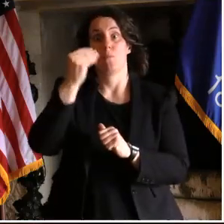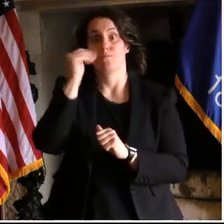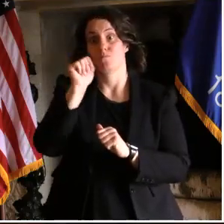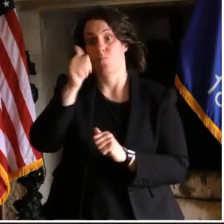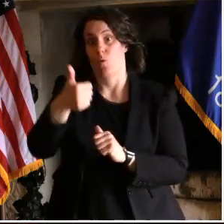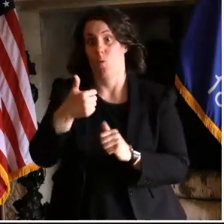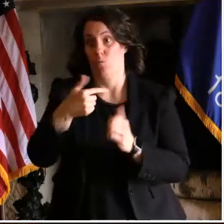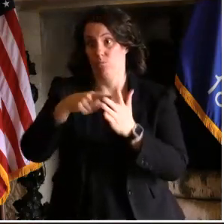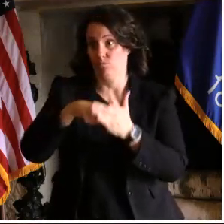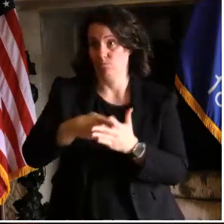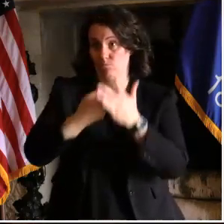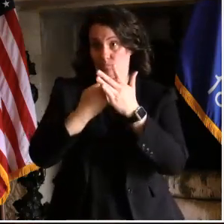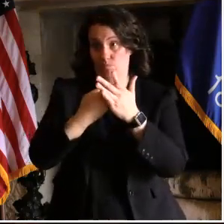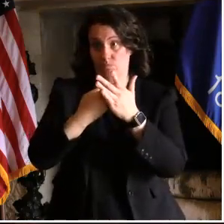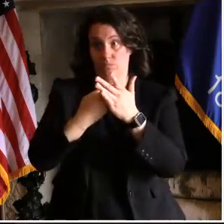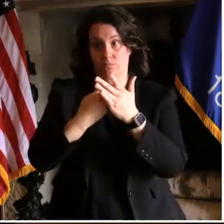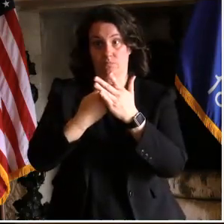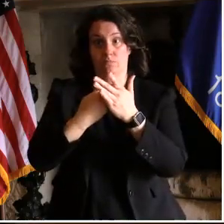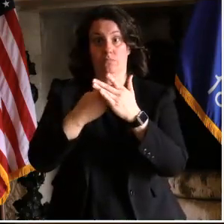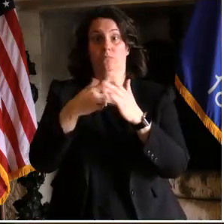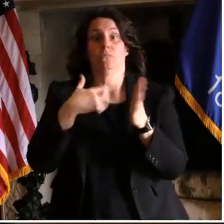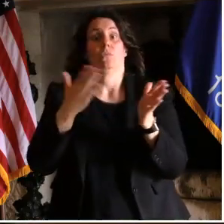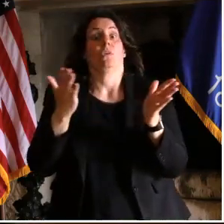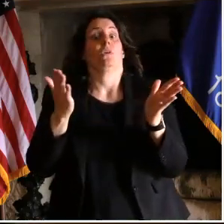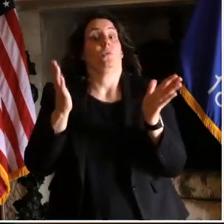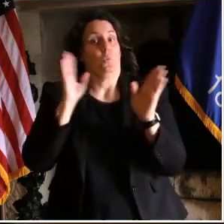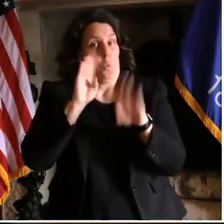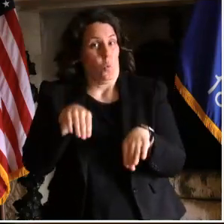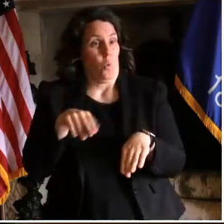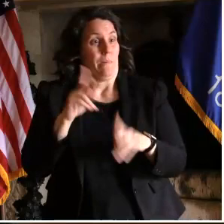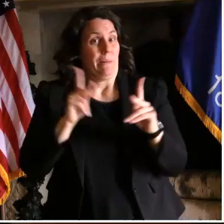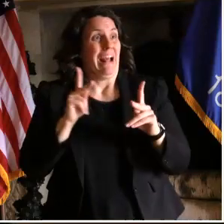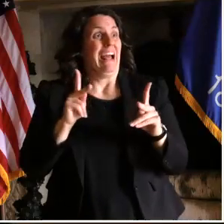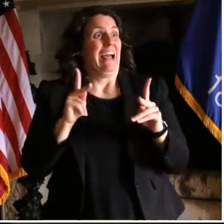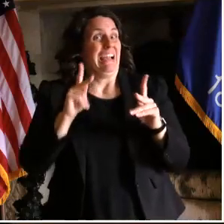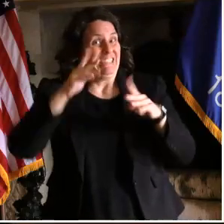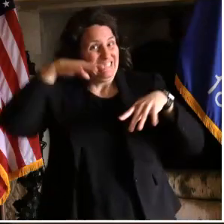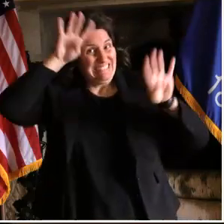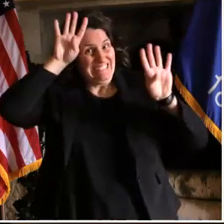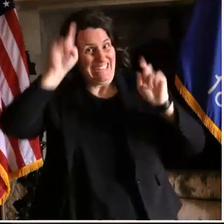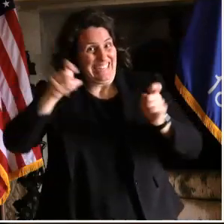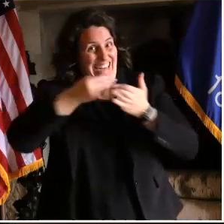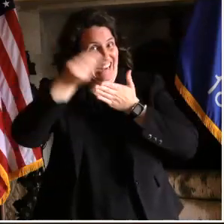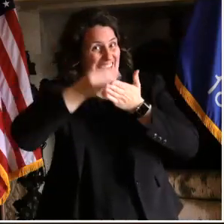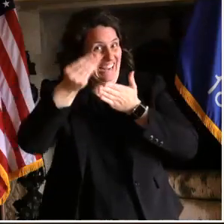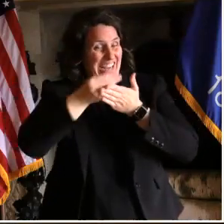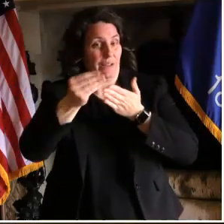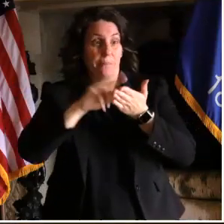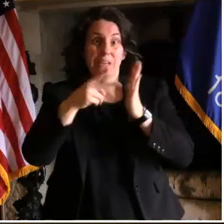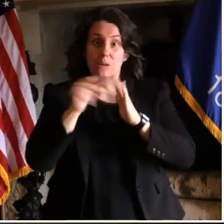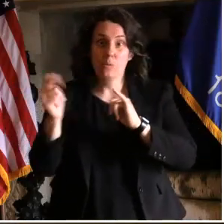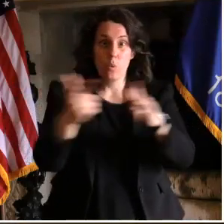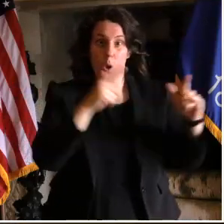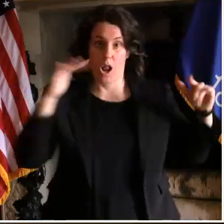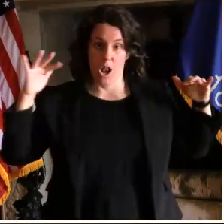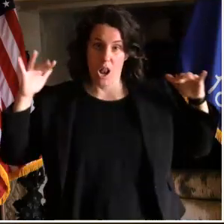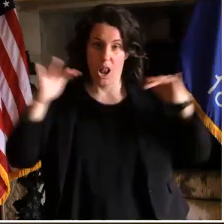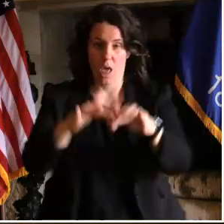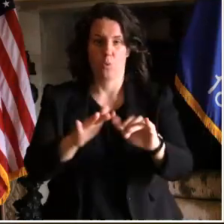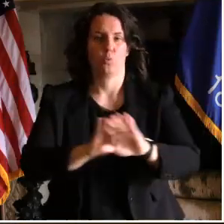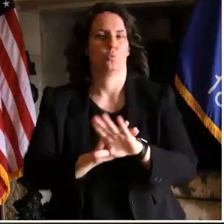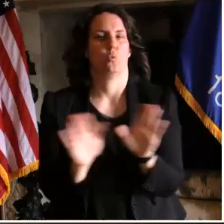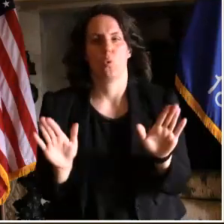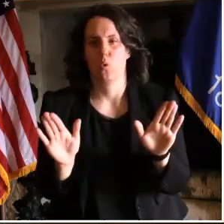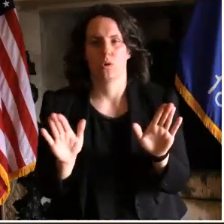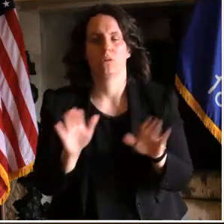all go to the grocery store at the same time today, because it will remain, the grocery stores will remain open.